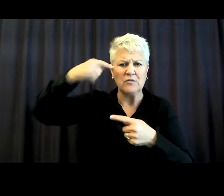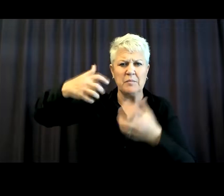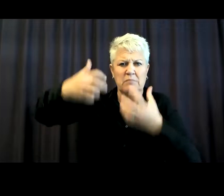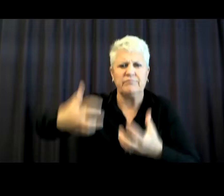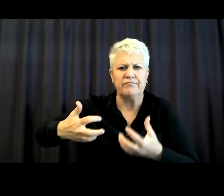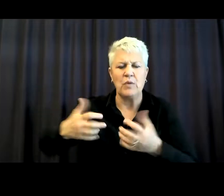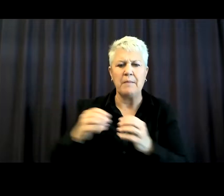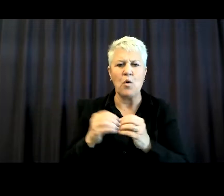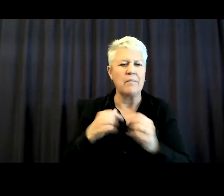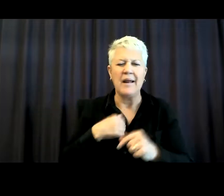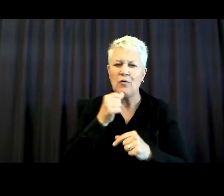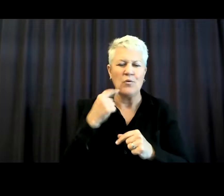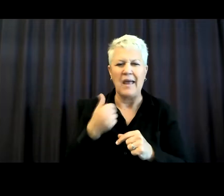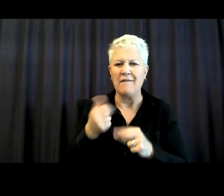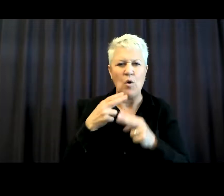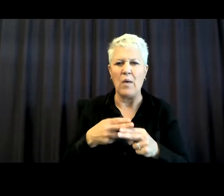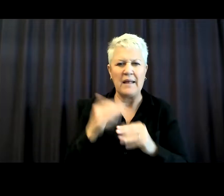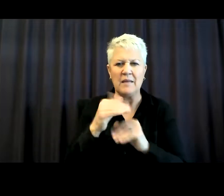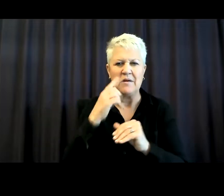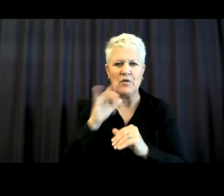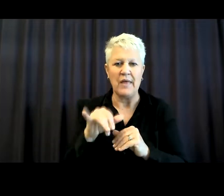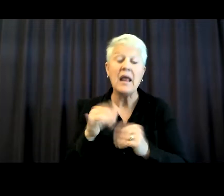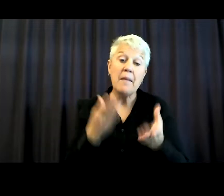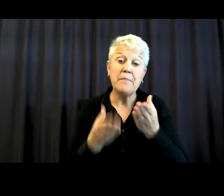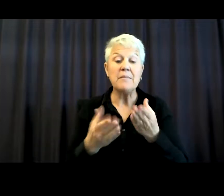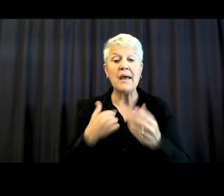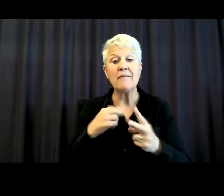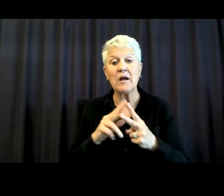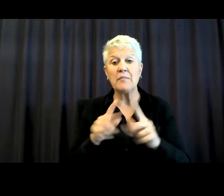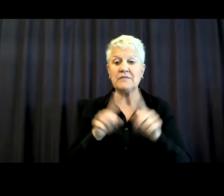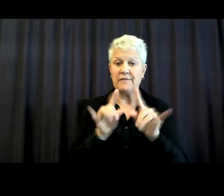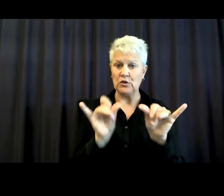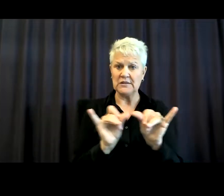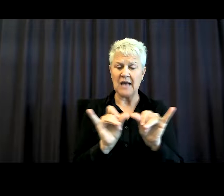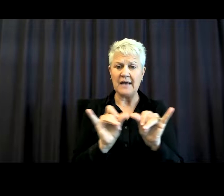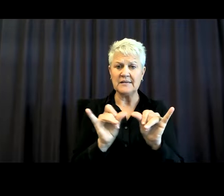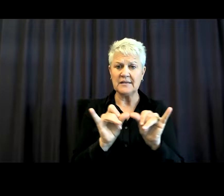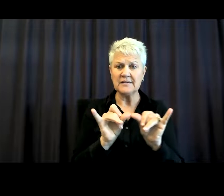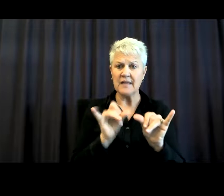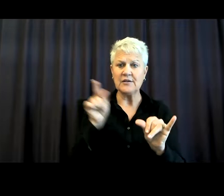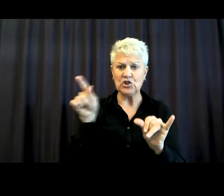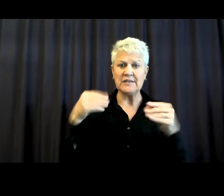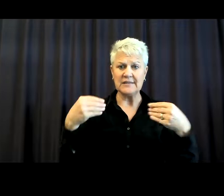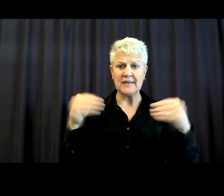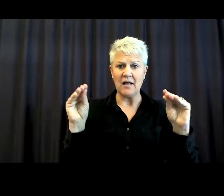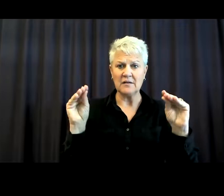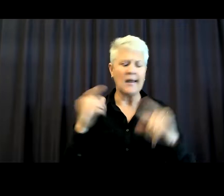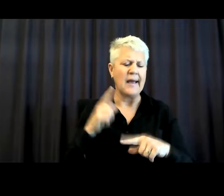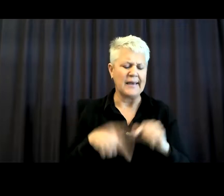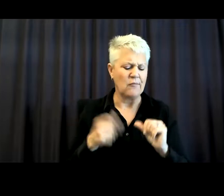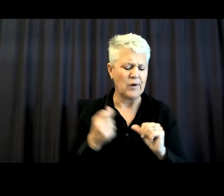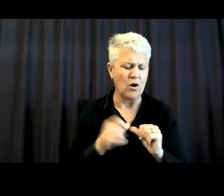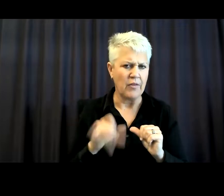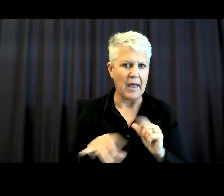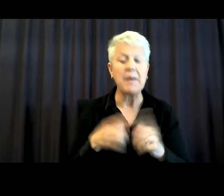any weight limit for that I know of. There might be a couple of different sizes that she sells. I can't recall that, but that